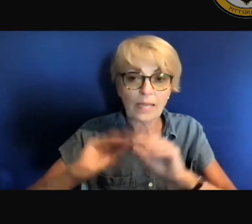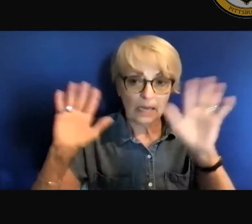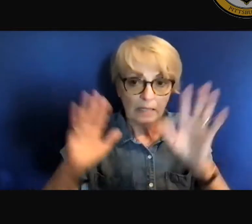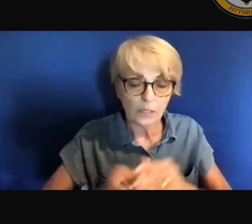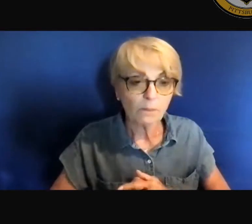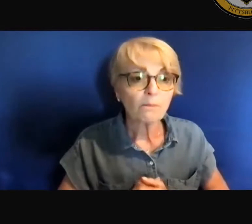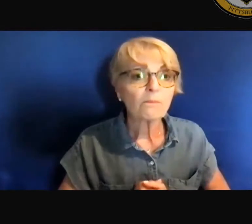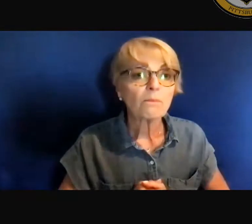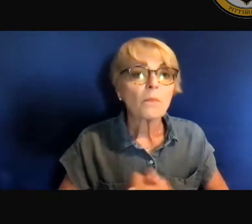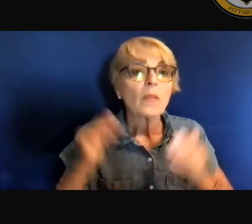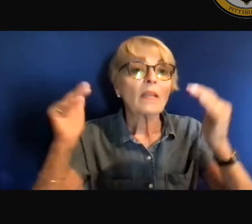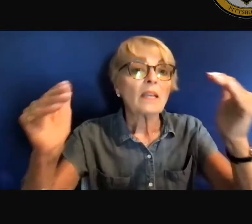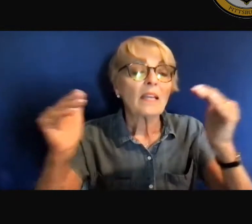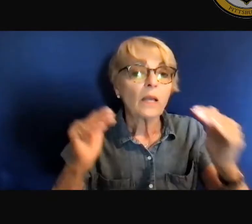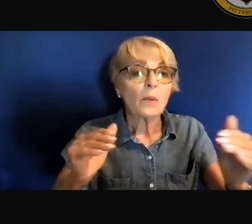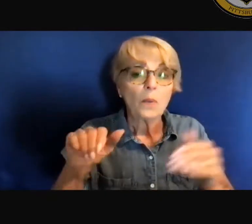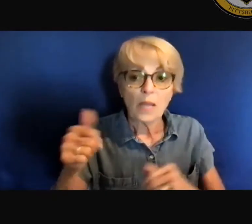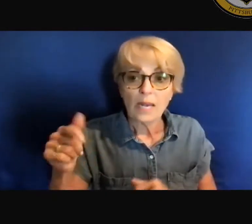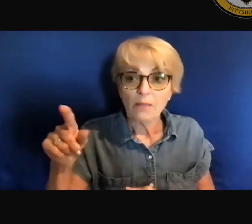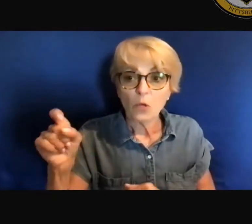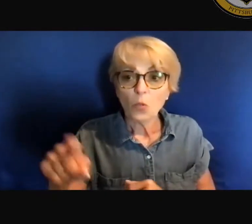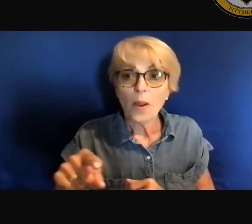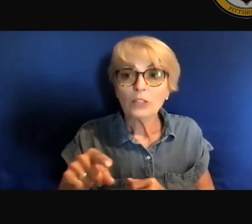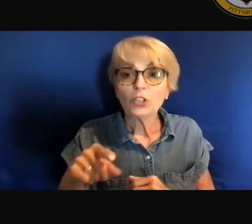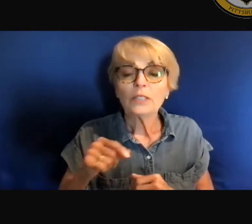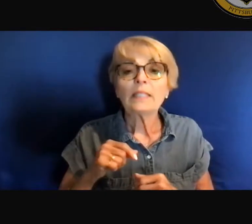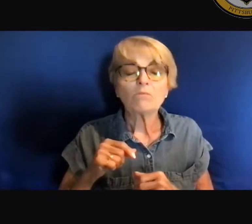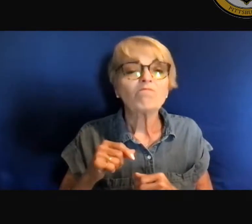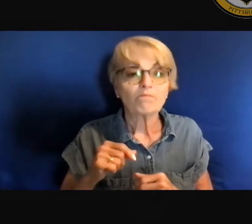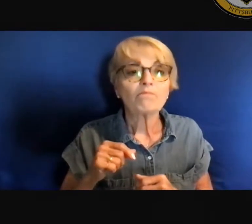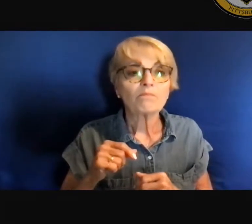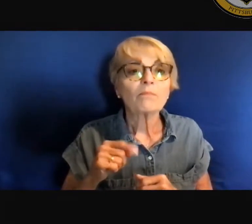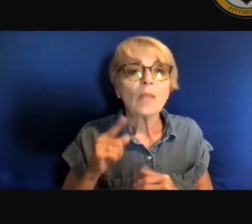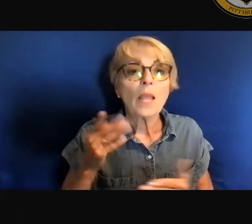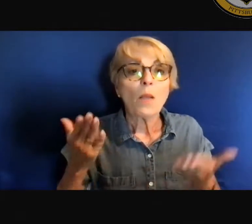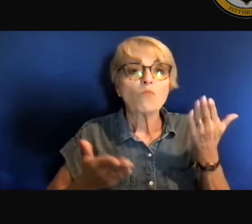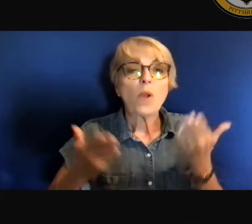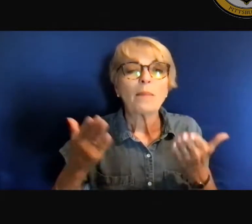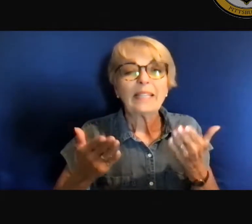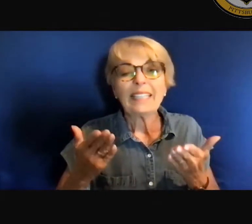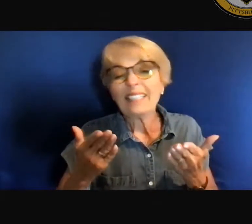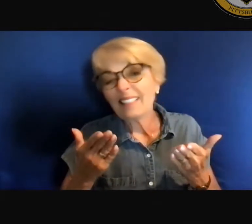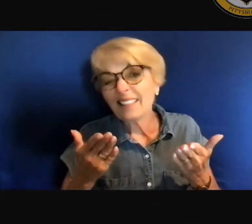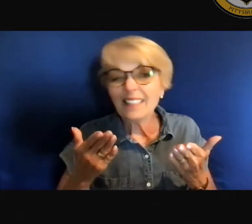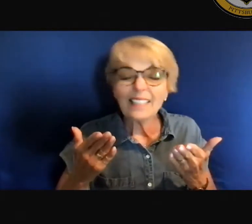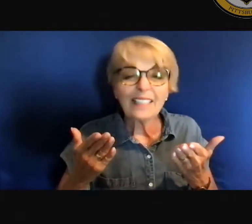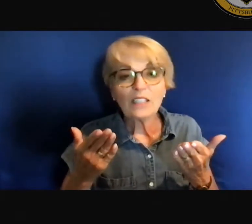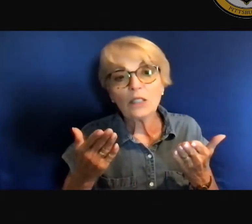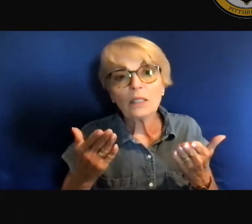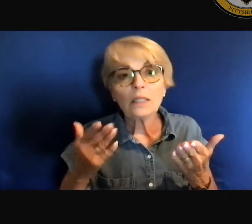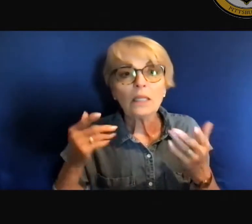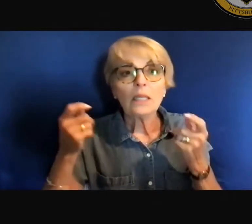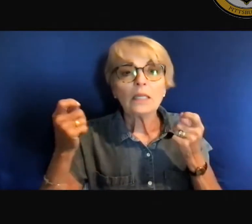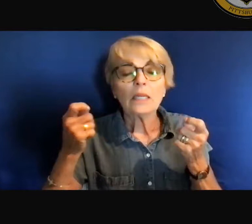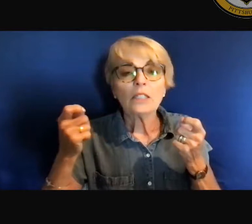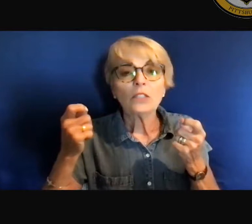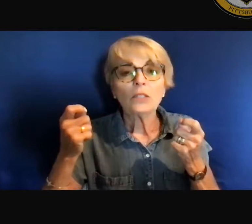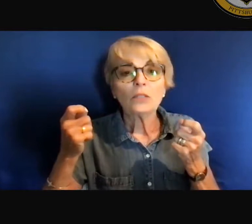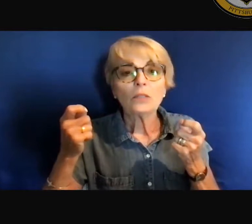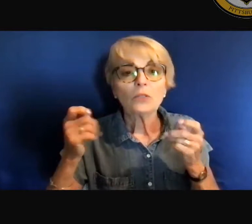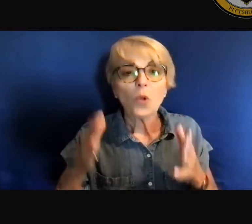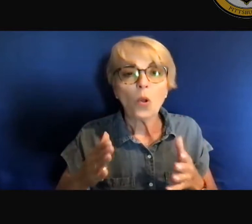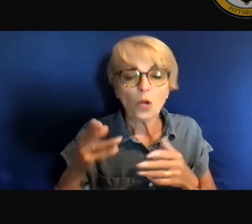This is just another question that is probably something like, as Controller Heisler said, they looked back